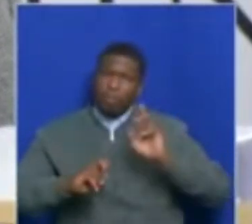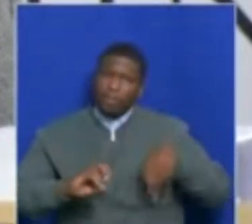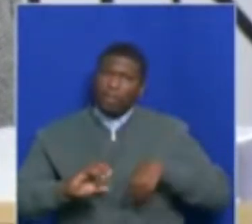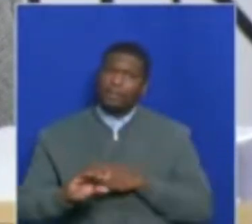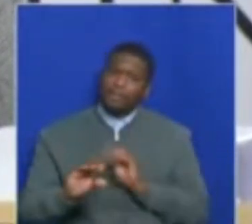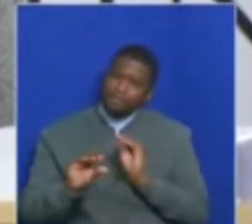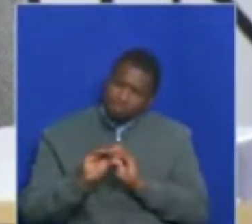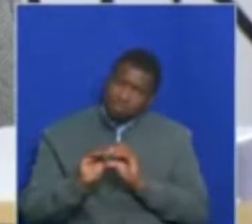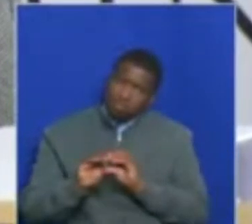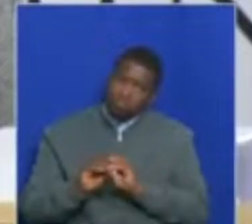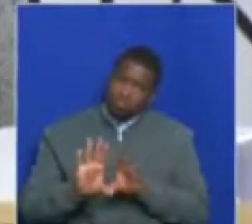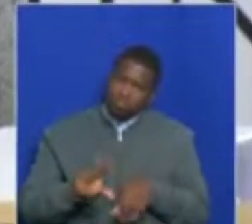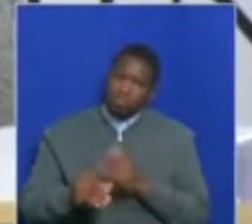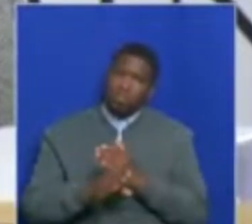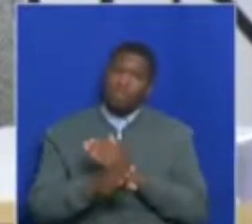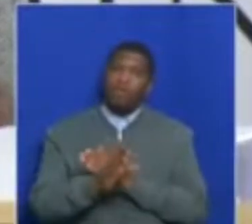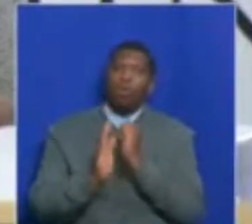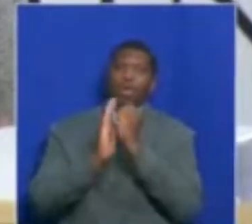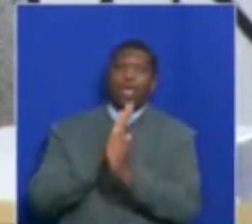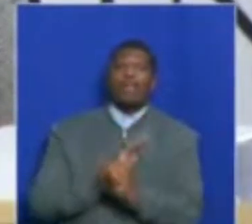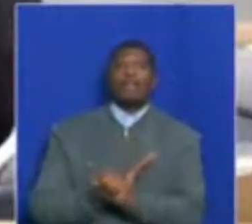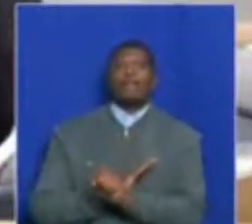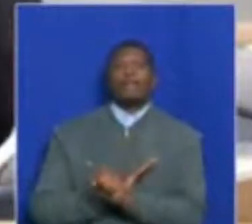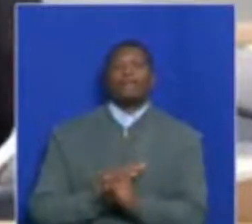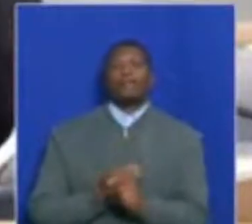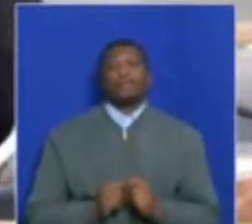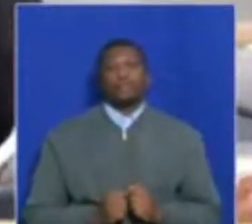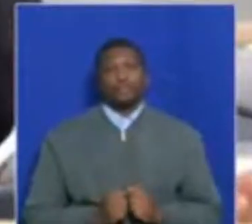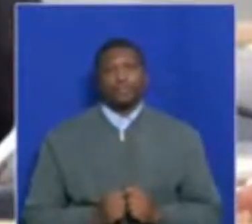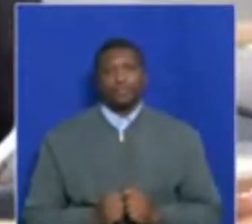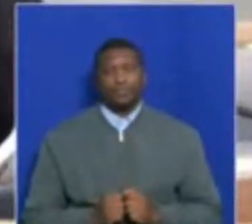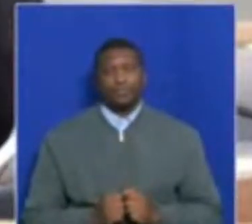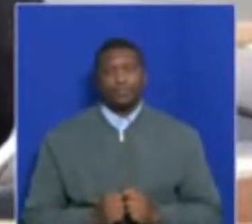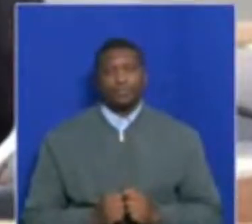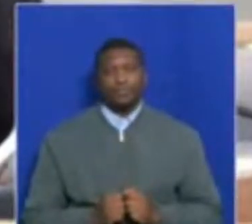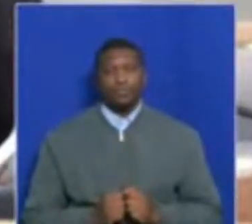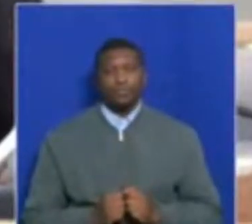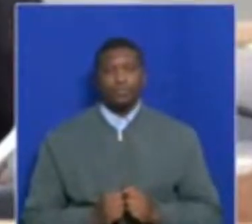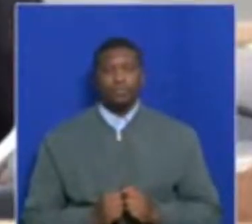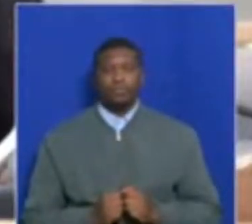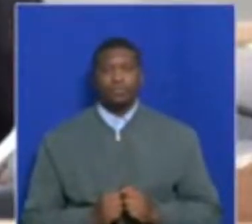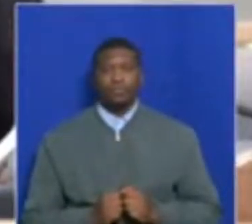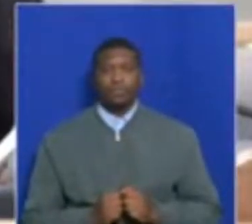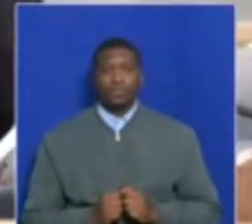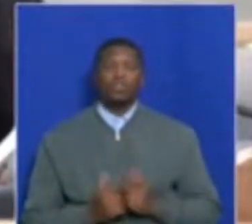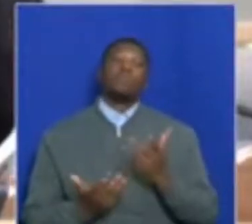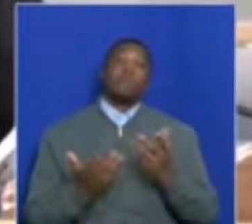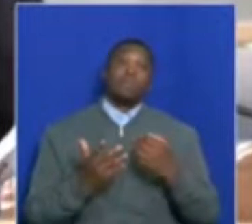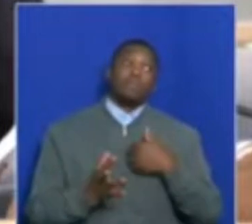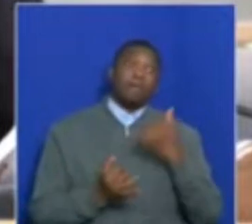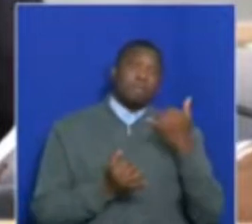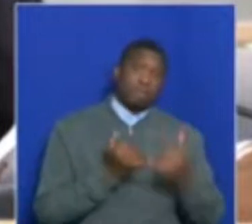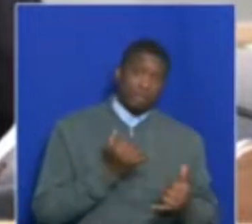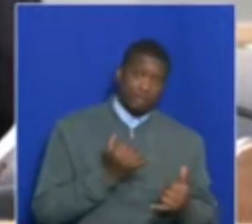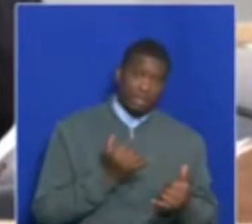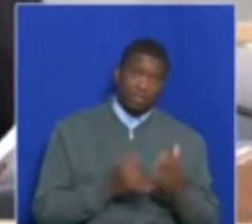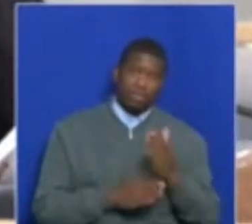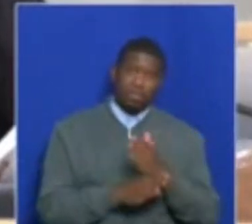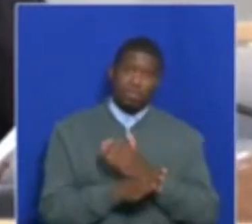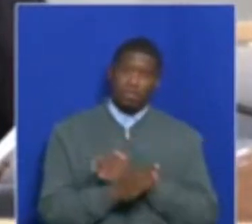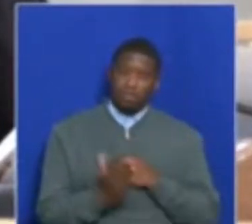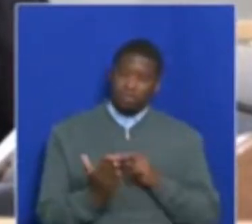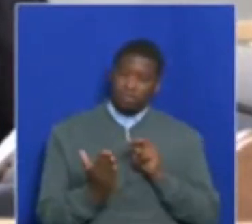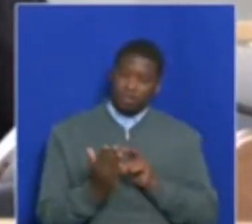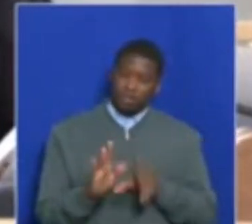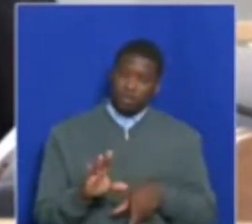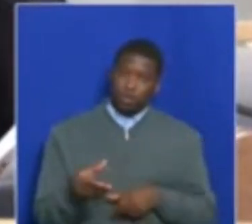and killing of Bevan. So you're not, and maybe it's my mistake, before looking at the docket and reading